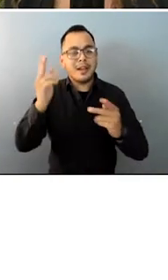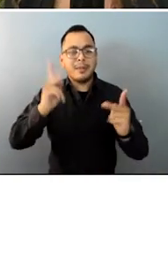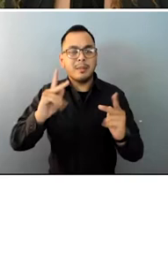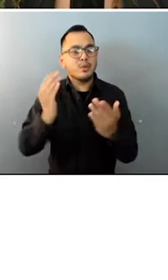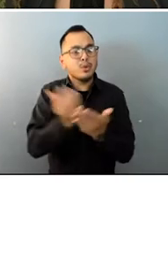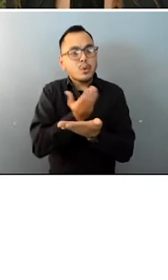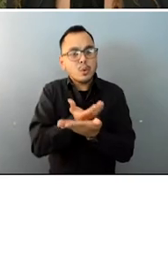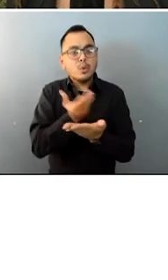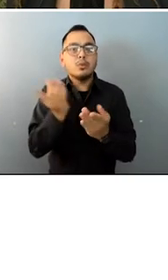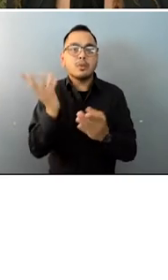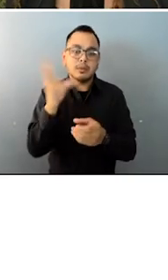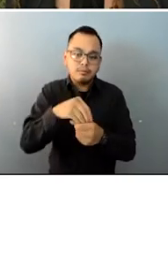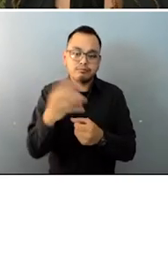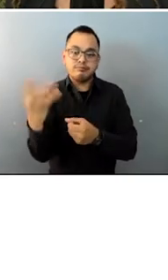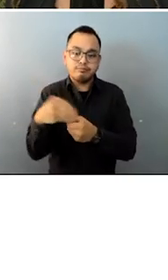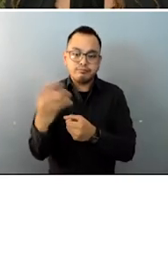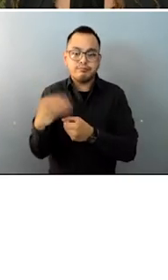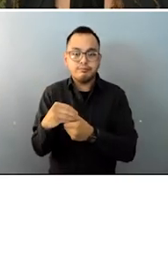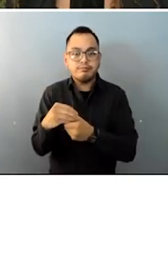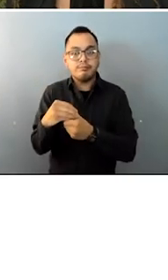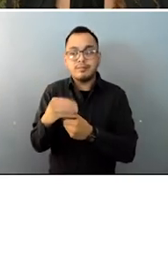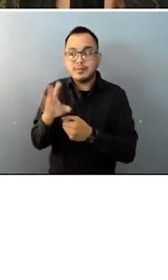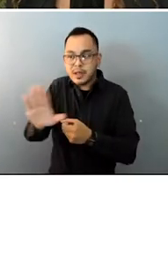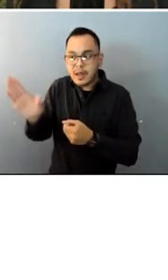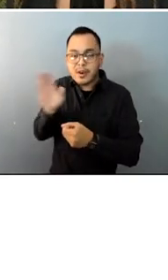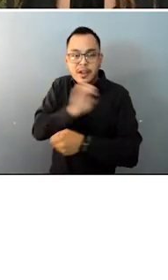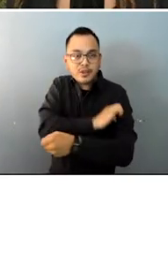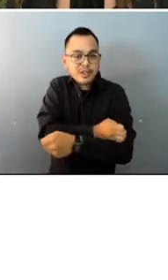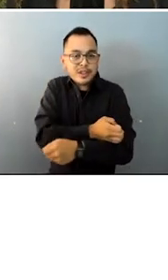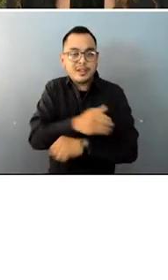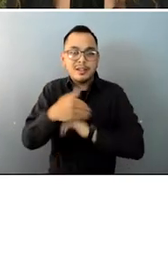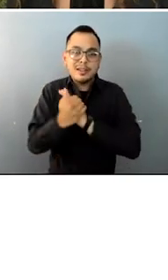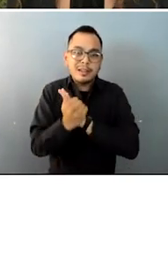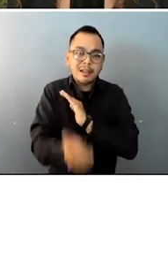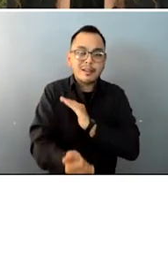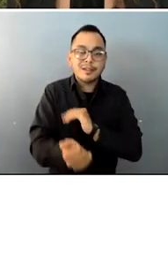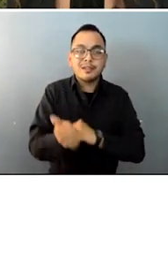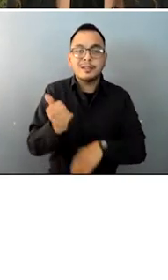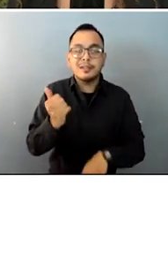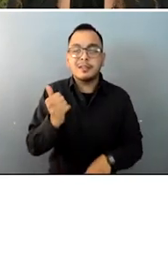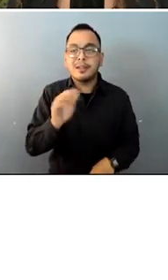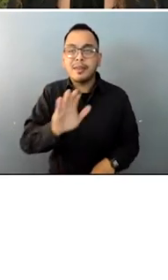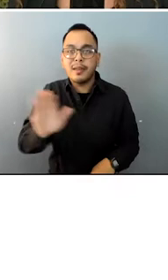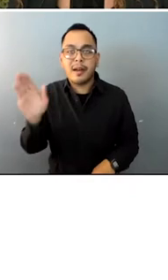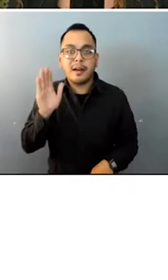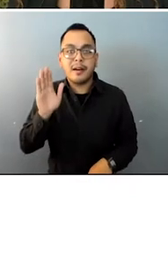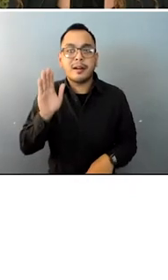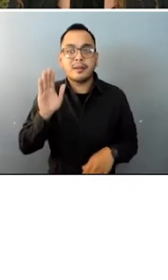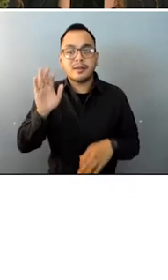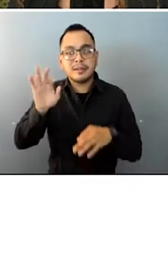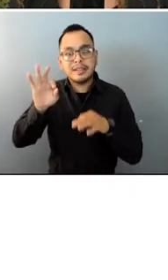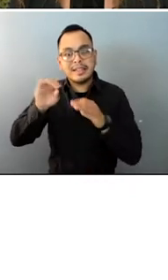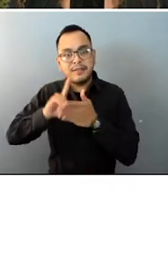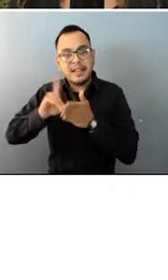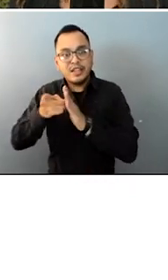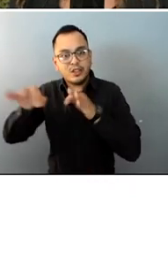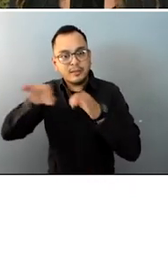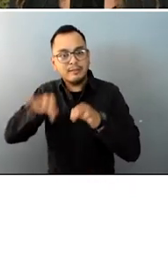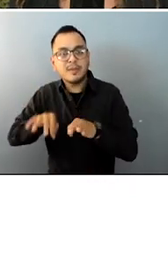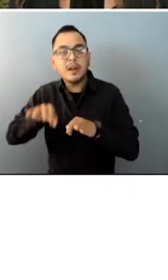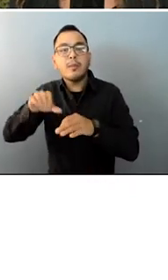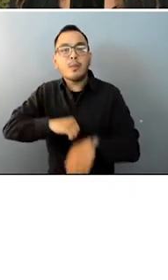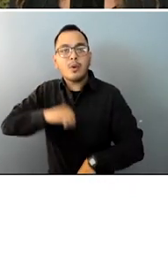the experience. And they bring their own energy, and they bring their own skill sets, and they bring their own definition of what pride